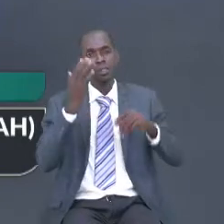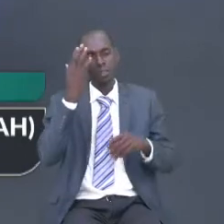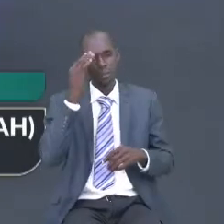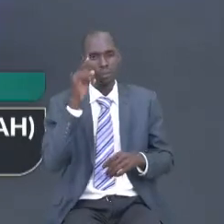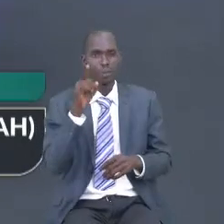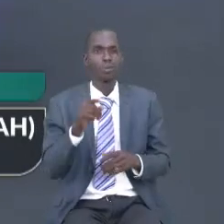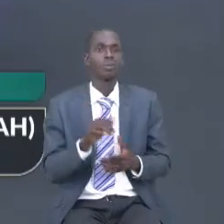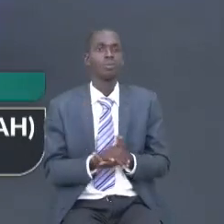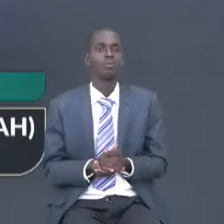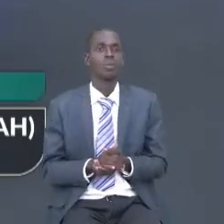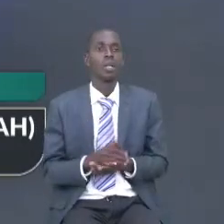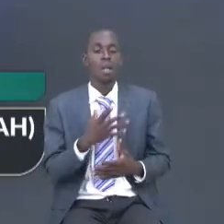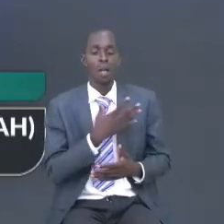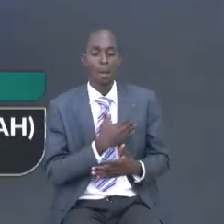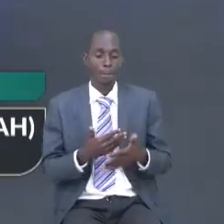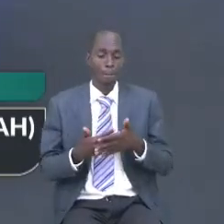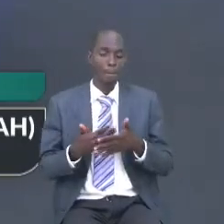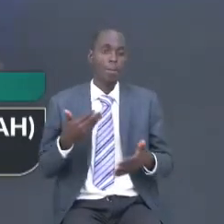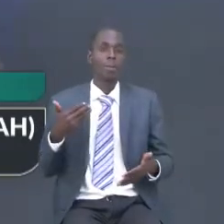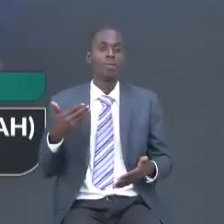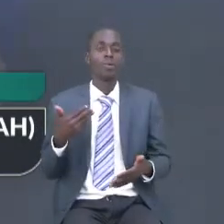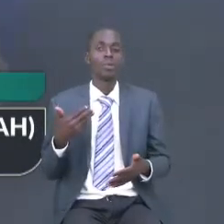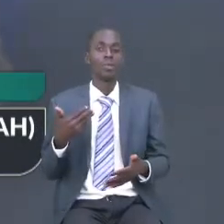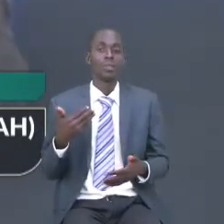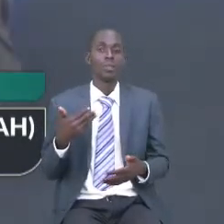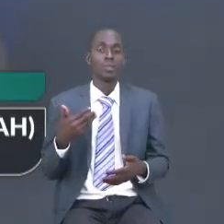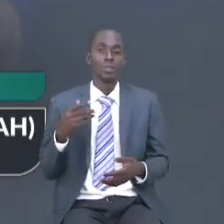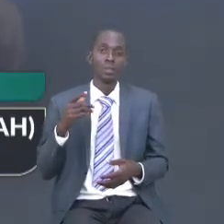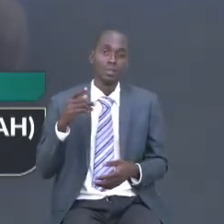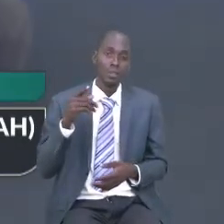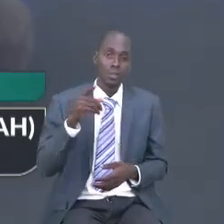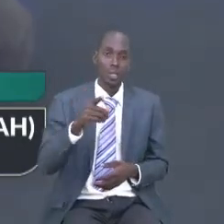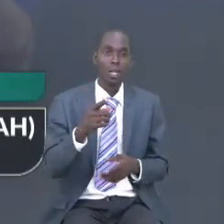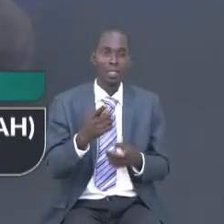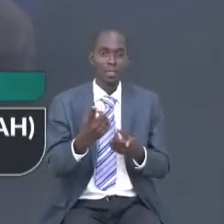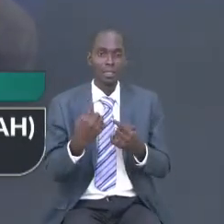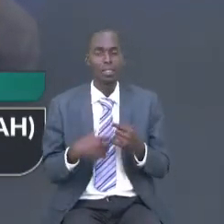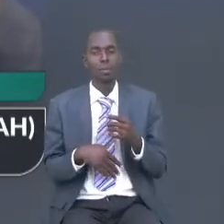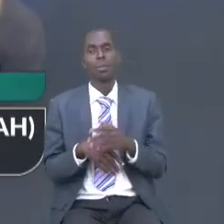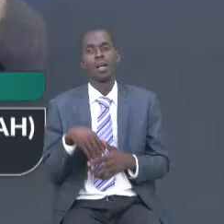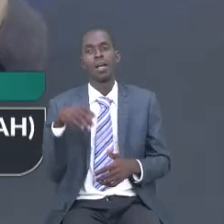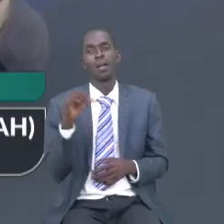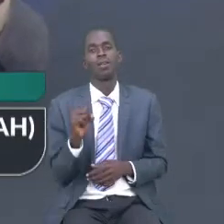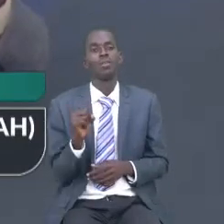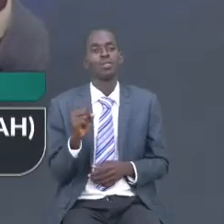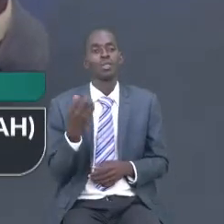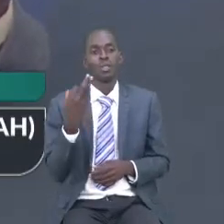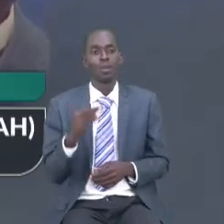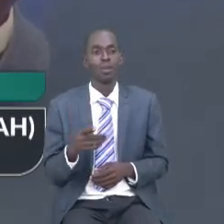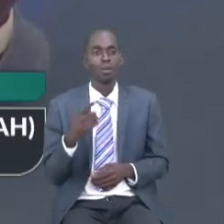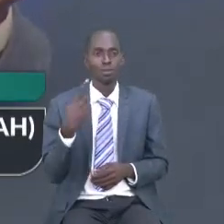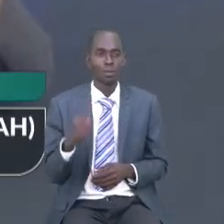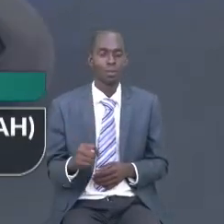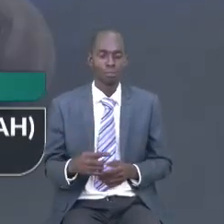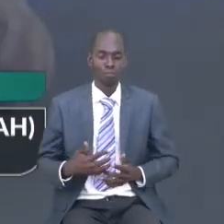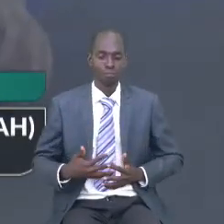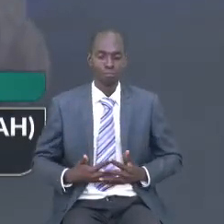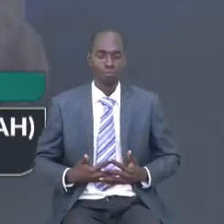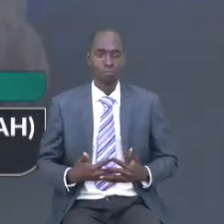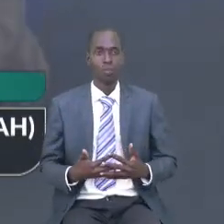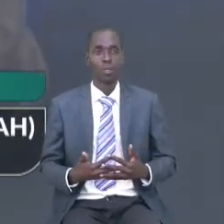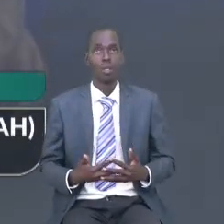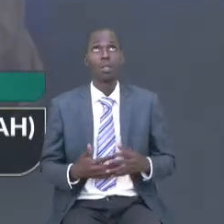And before thou camest forth out of the womb,